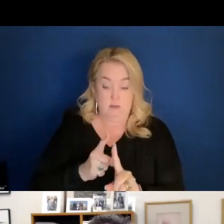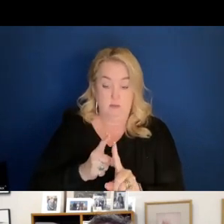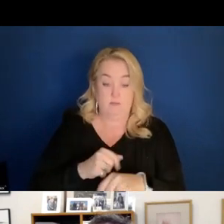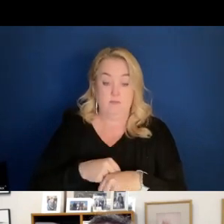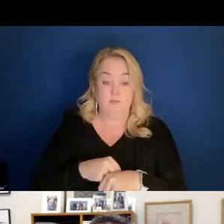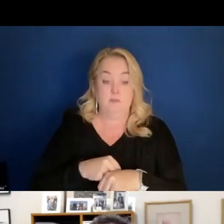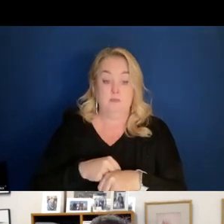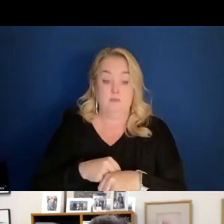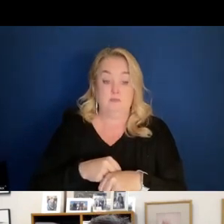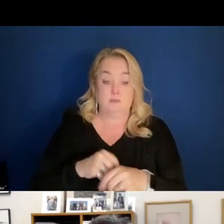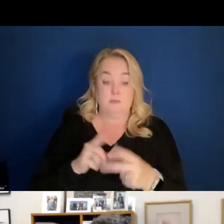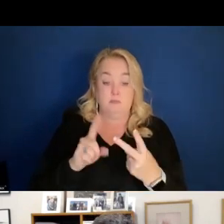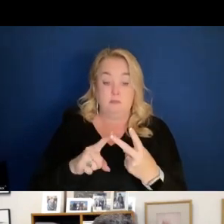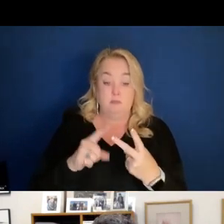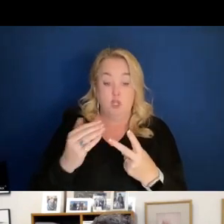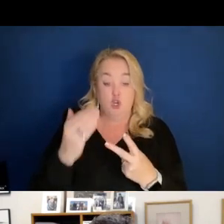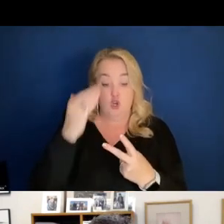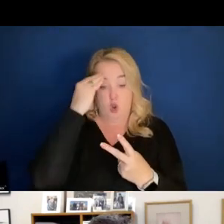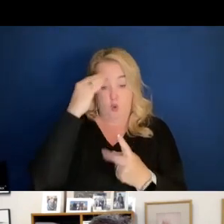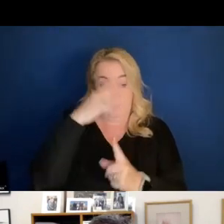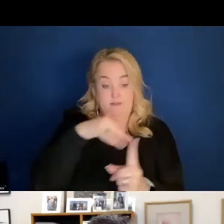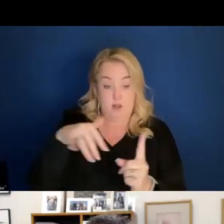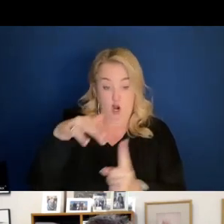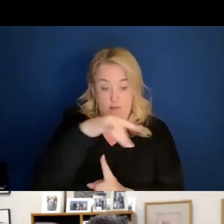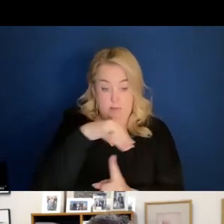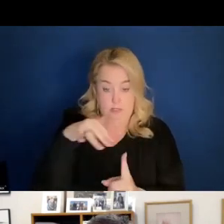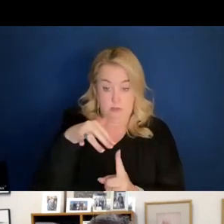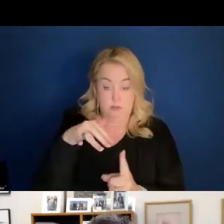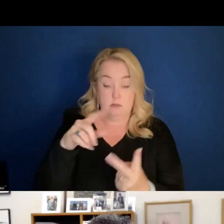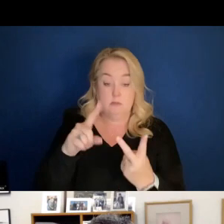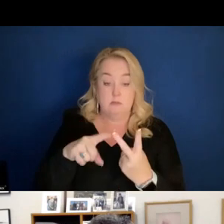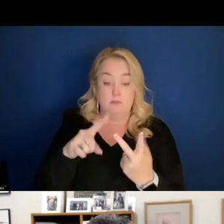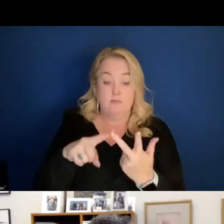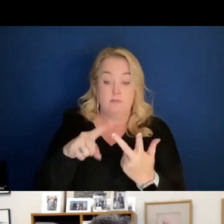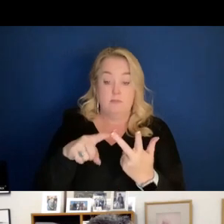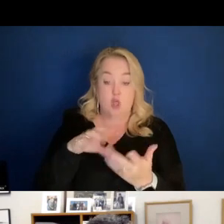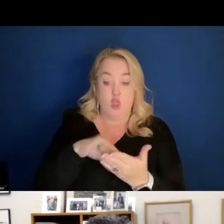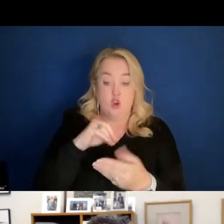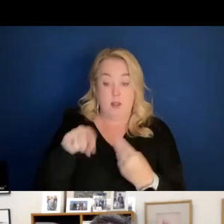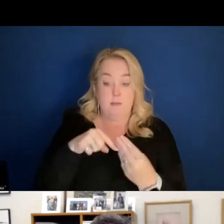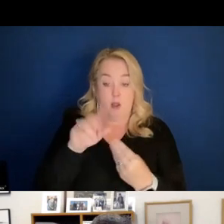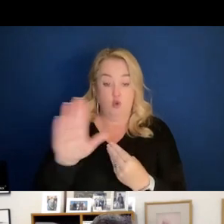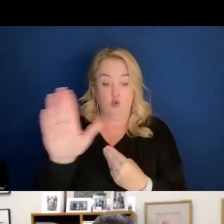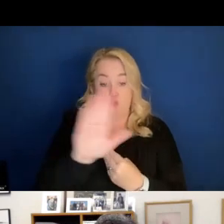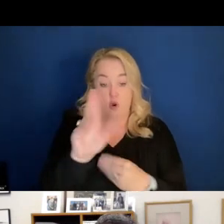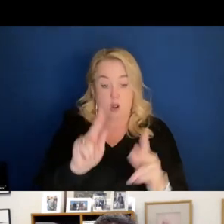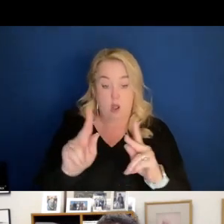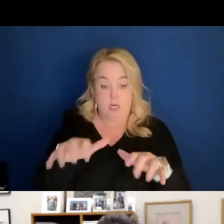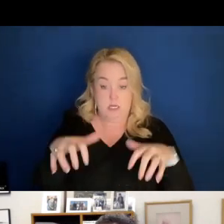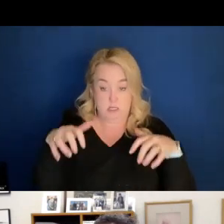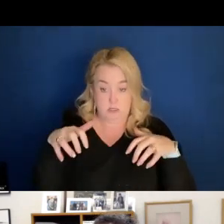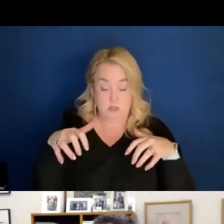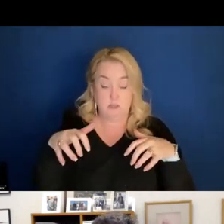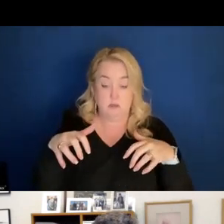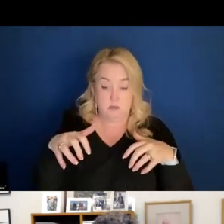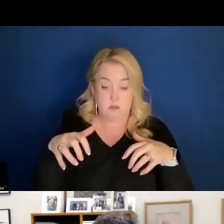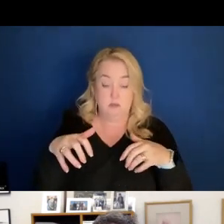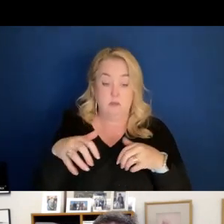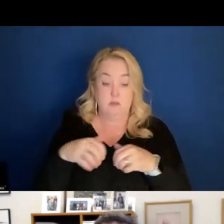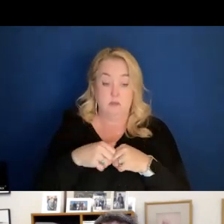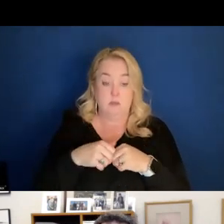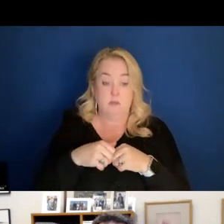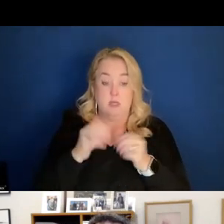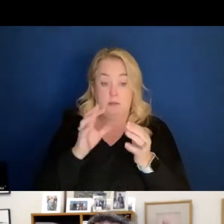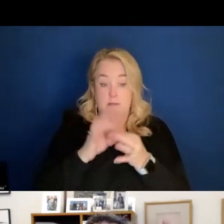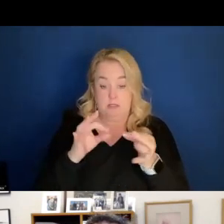mind, understanding the environment, and then ultimately learning about your audience before we then turn our attention to